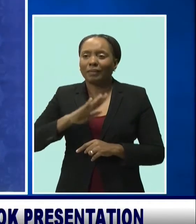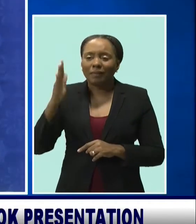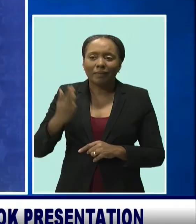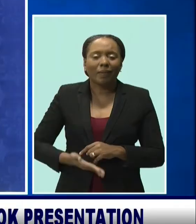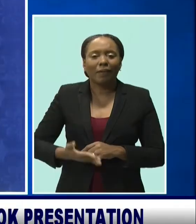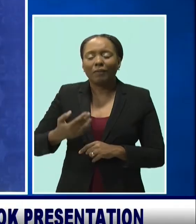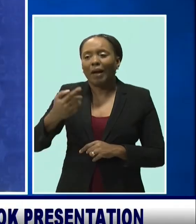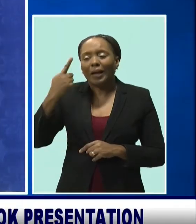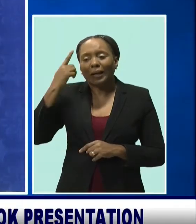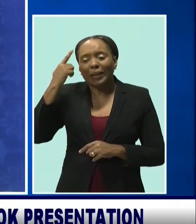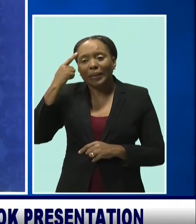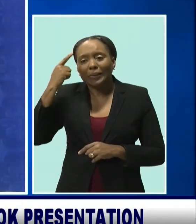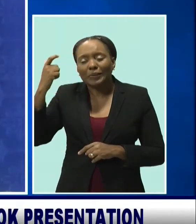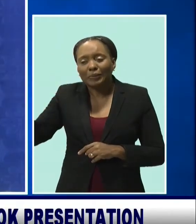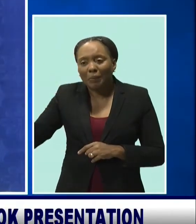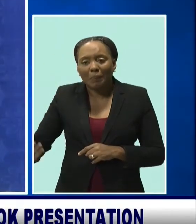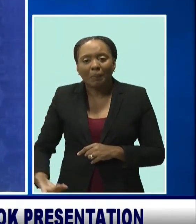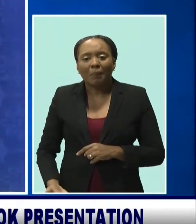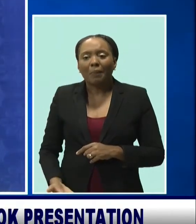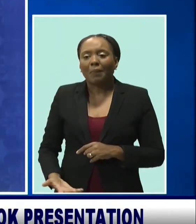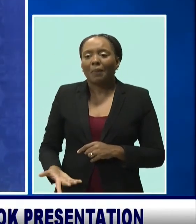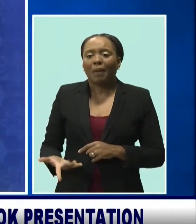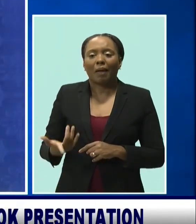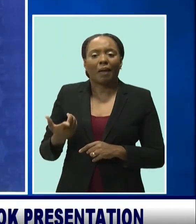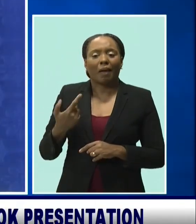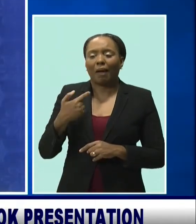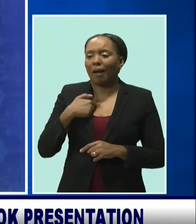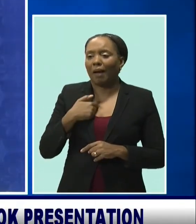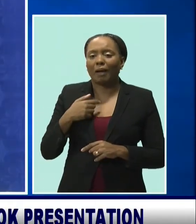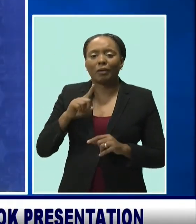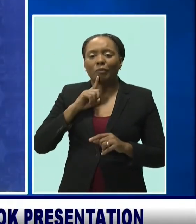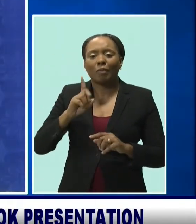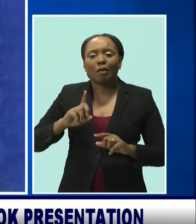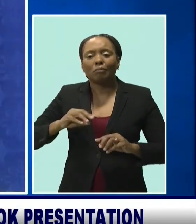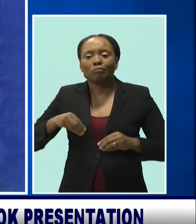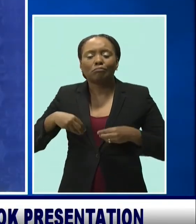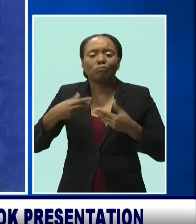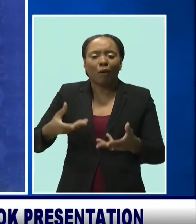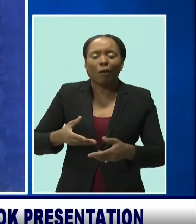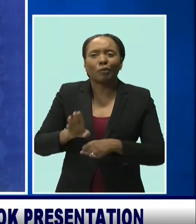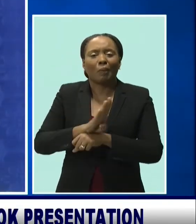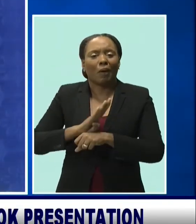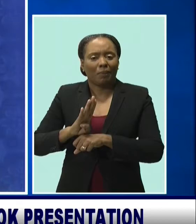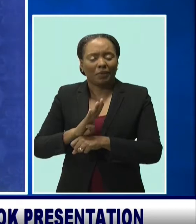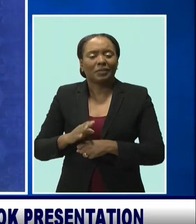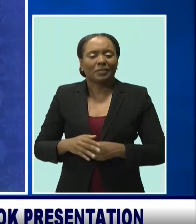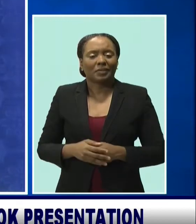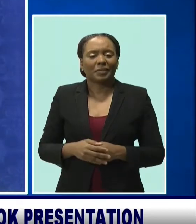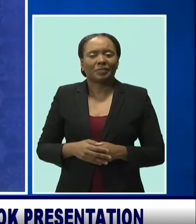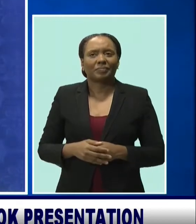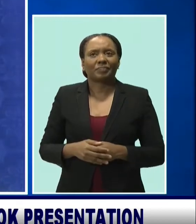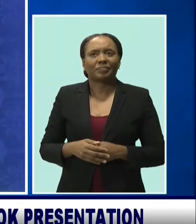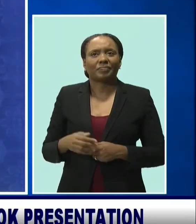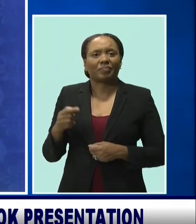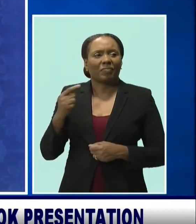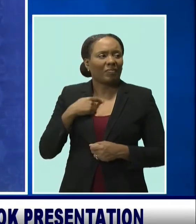to make this kind of contribution to Barbados. Because as I look at the